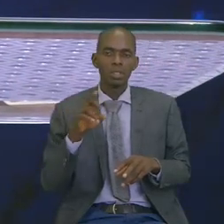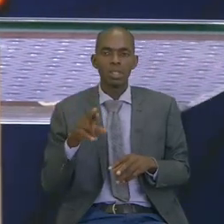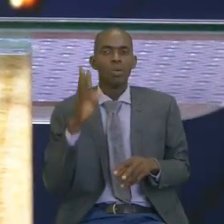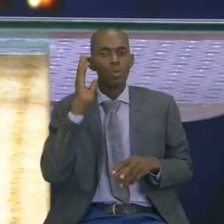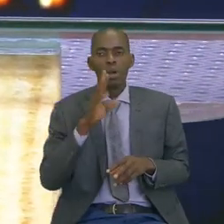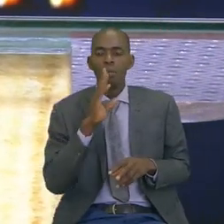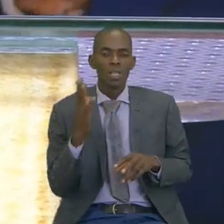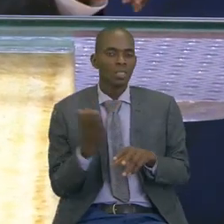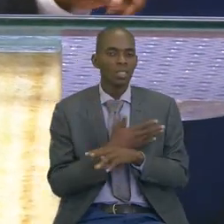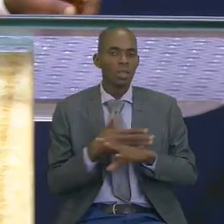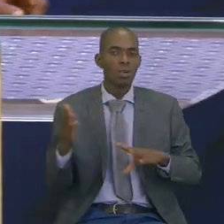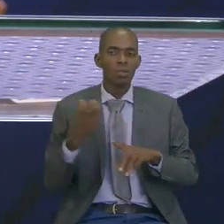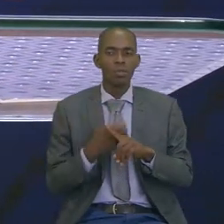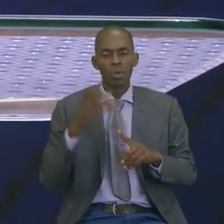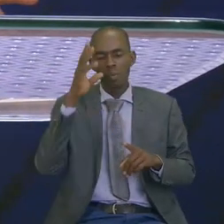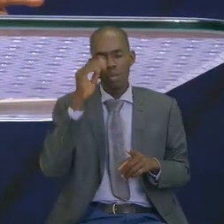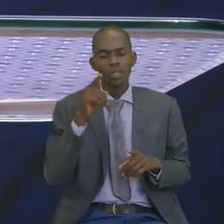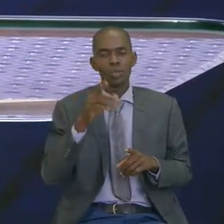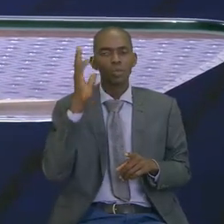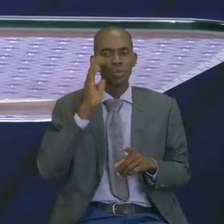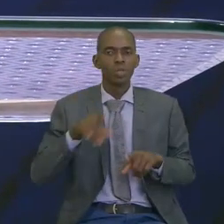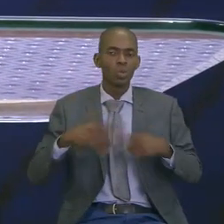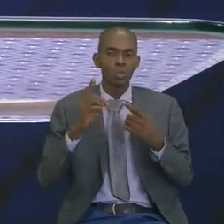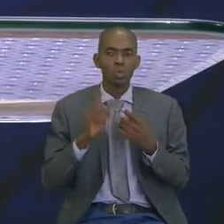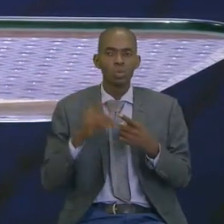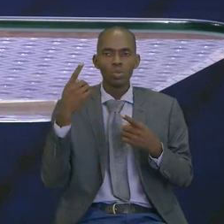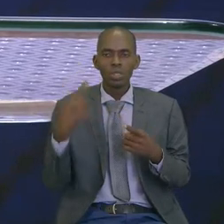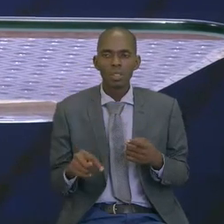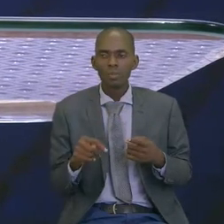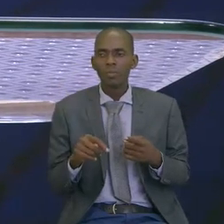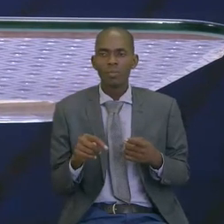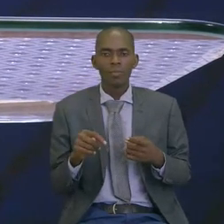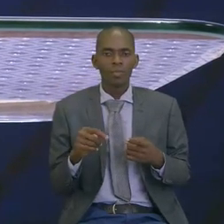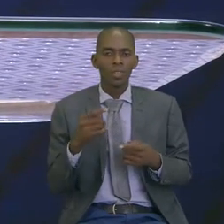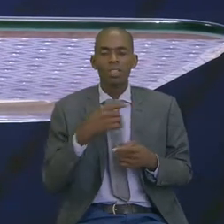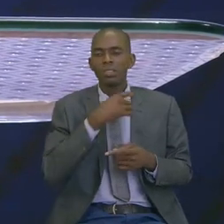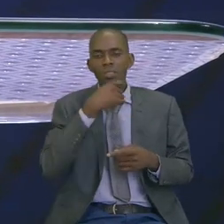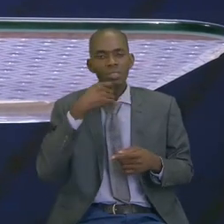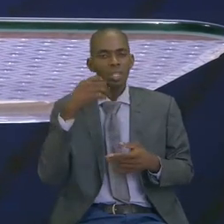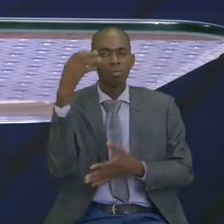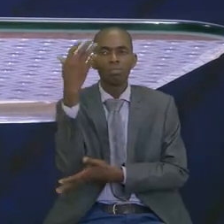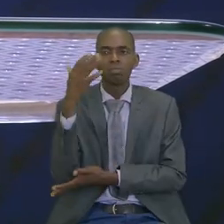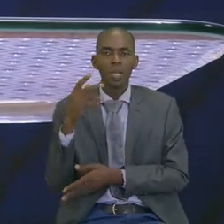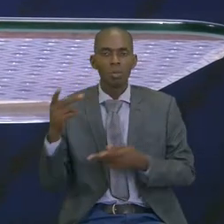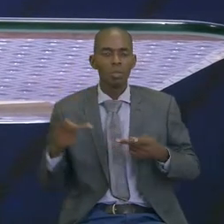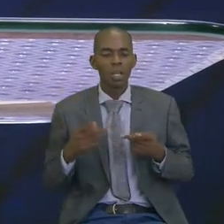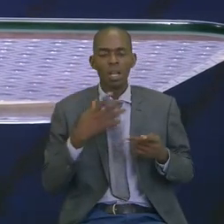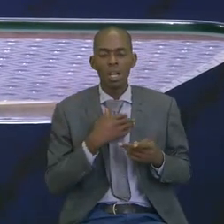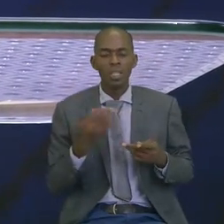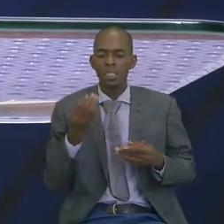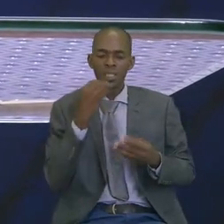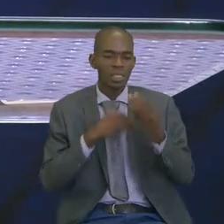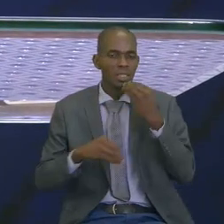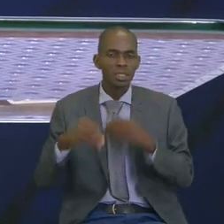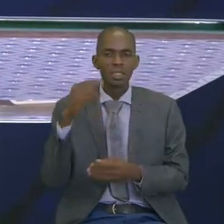from men. You will go to the forest, you will eat grass like animals, and your heart